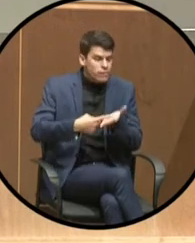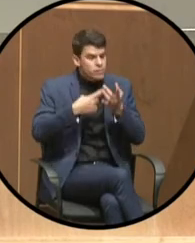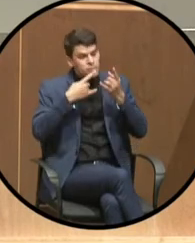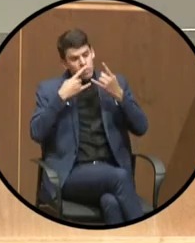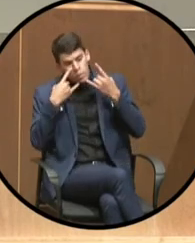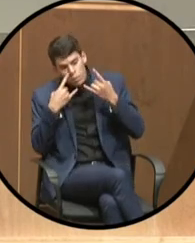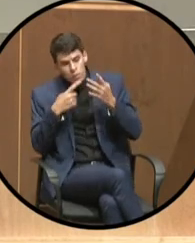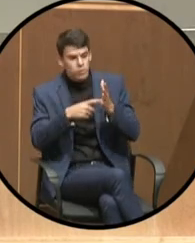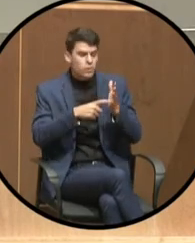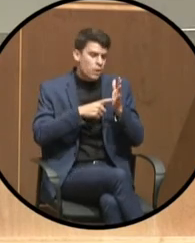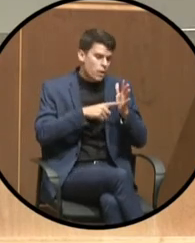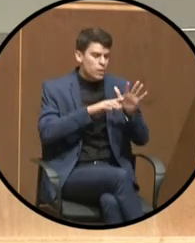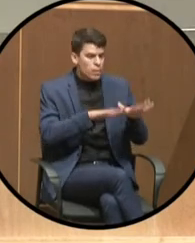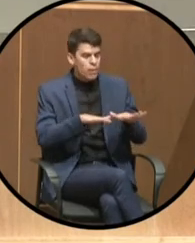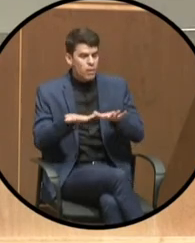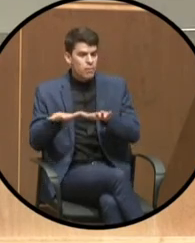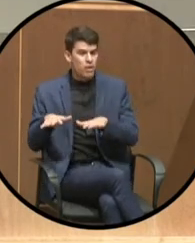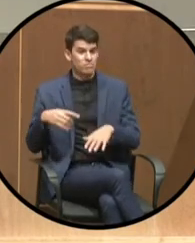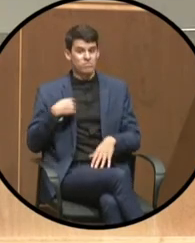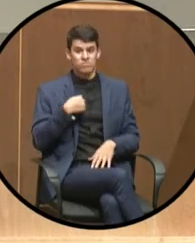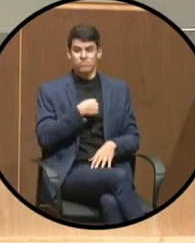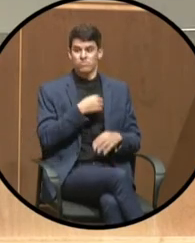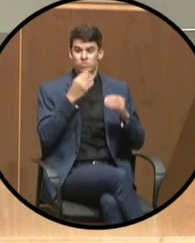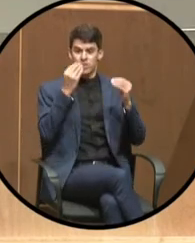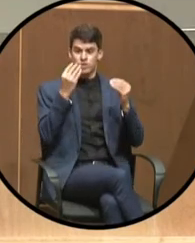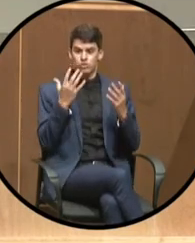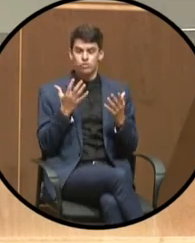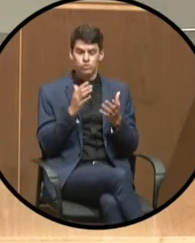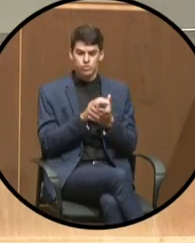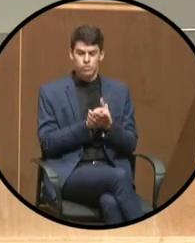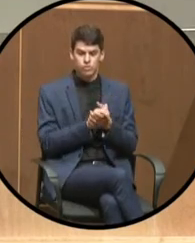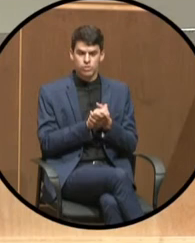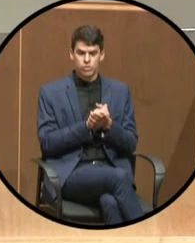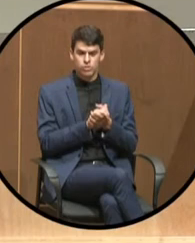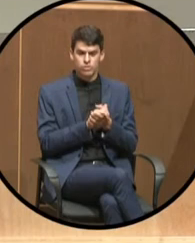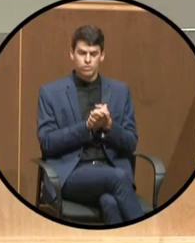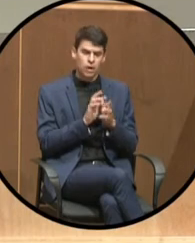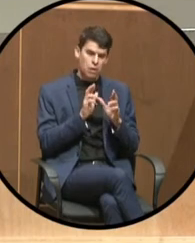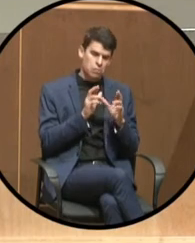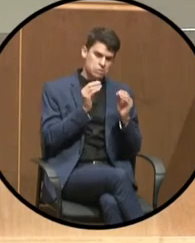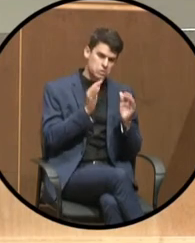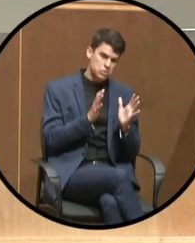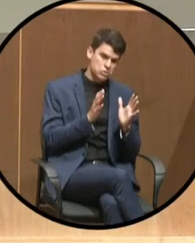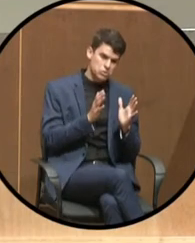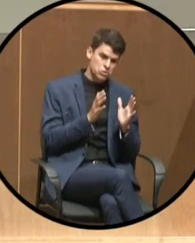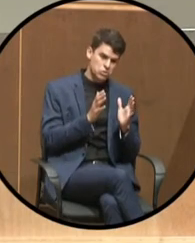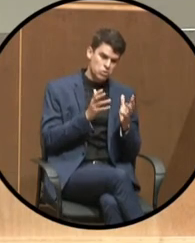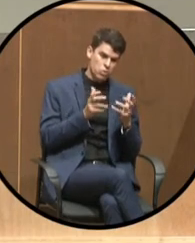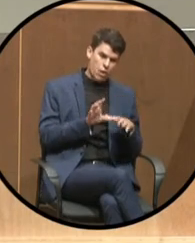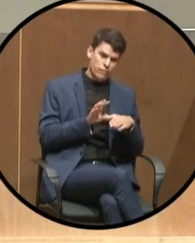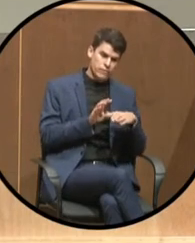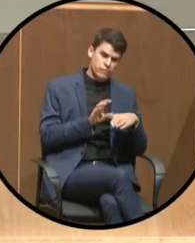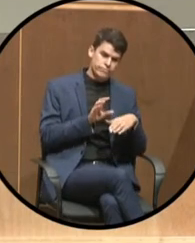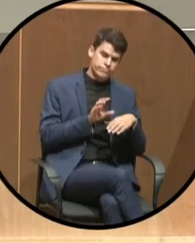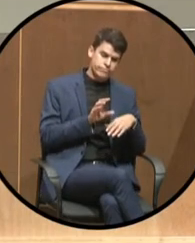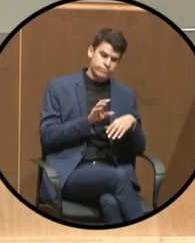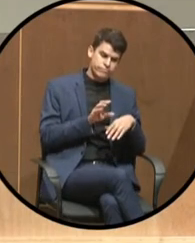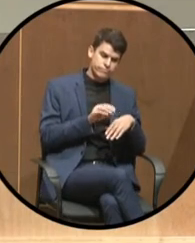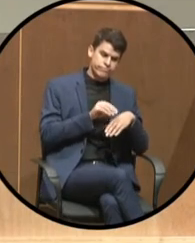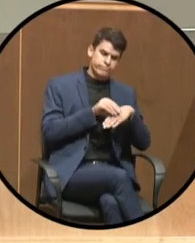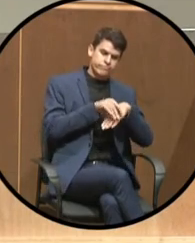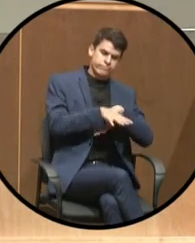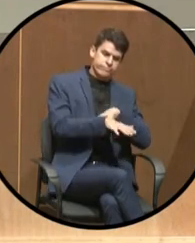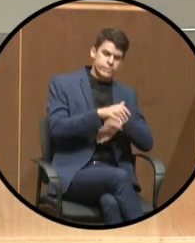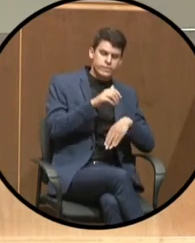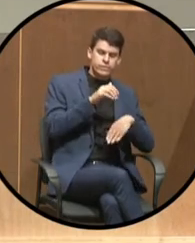mandating. And then as teachers, you know, I would hope a teacher wouldn't make a child feel uncomfortable whether they had the mask on